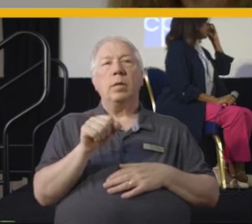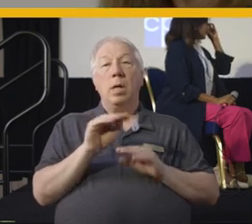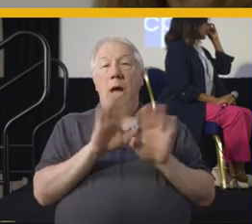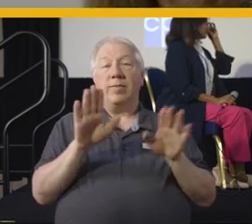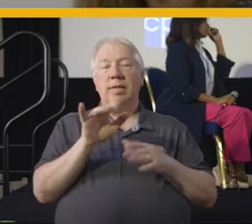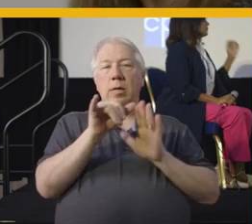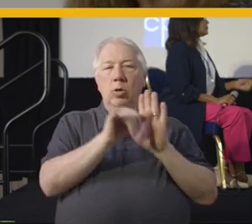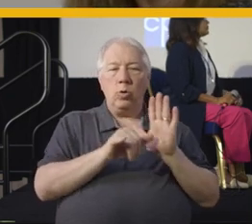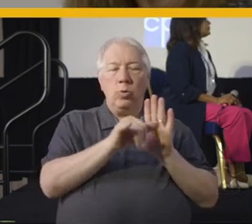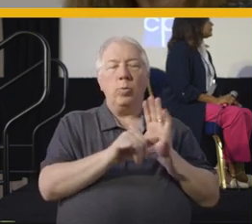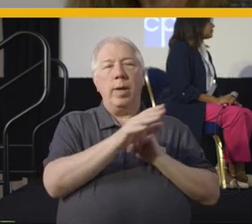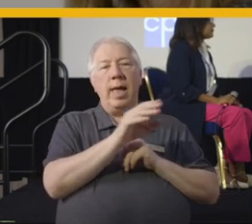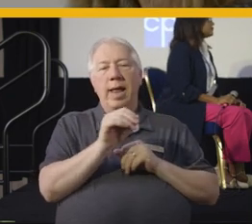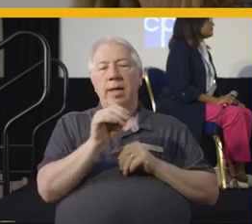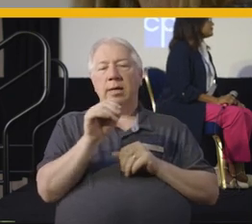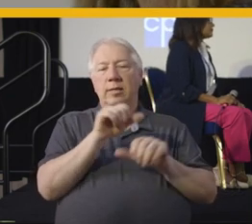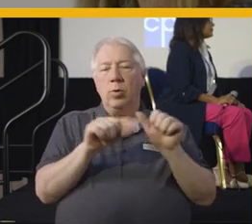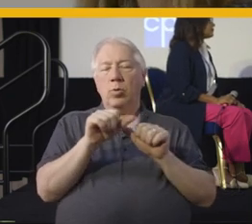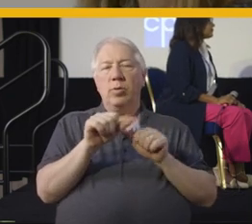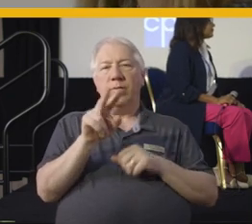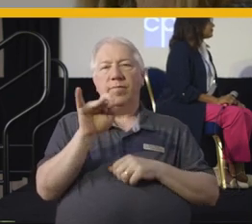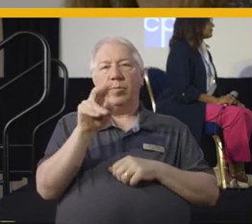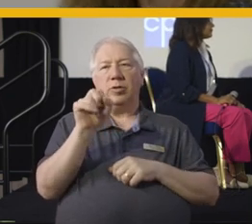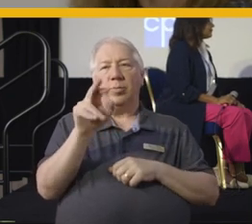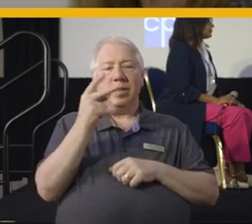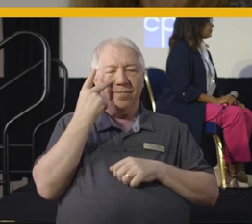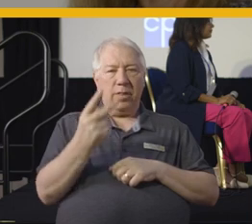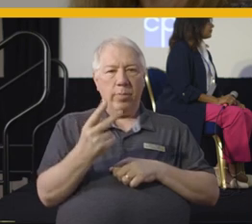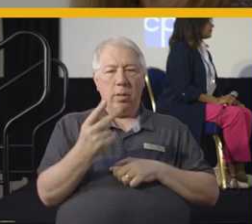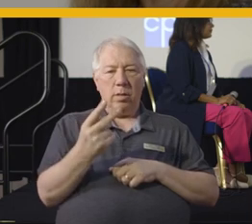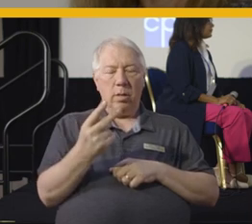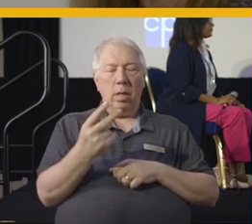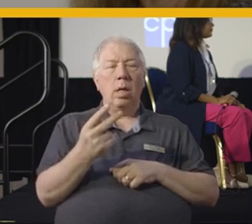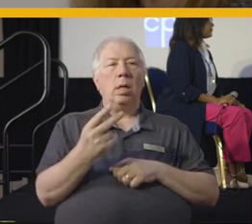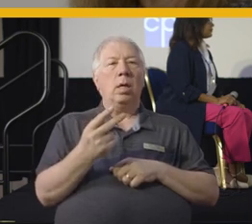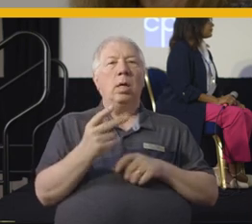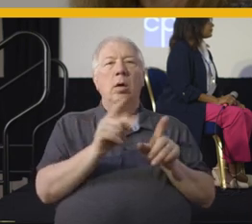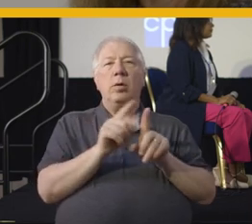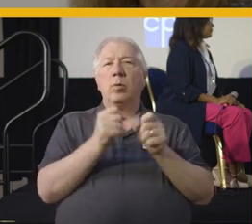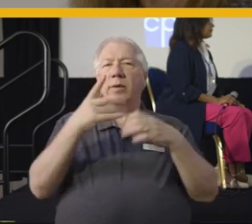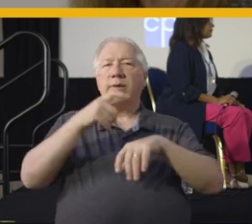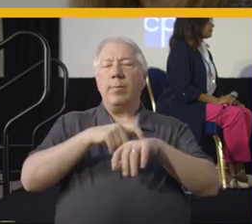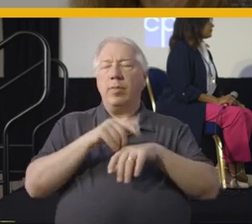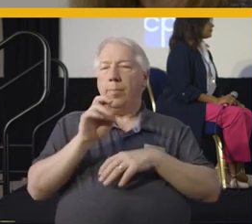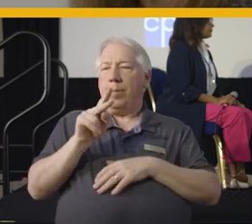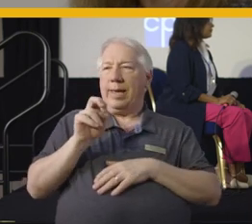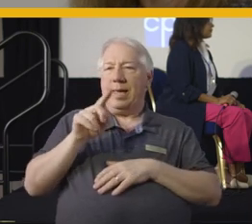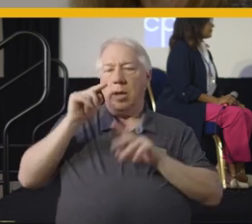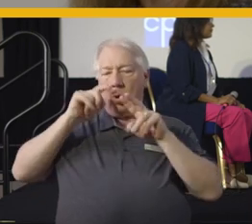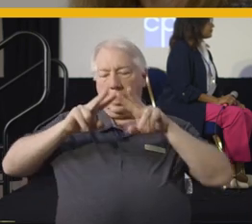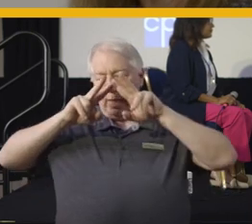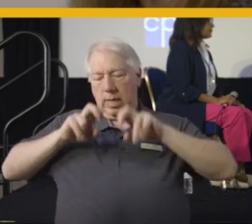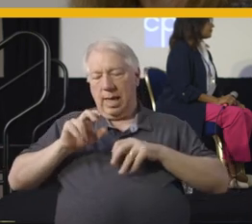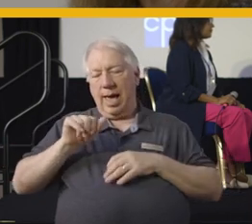Obviously YouTube and these social platforms, the viewership is visible, which is great. We also spend a lot of time on the back end looking at the